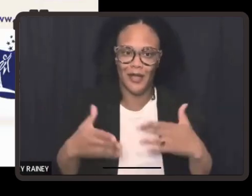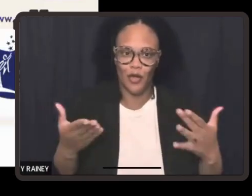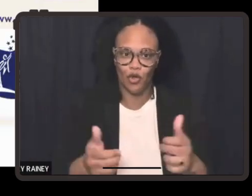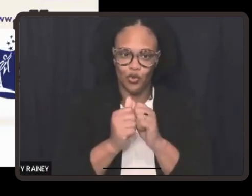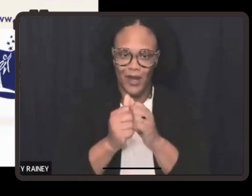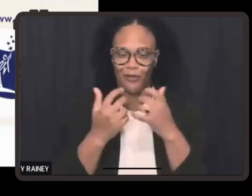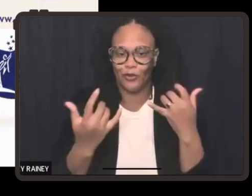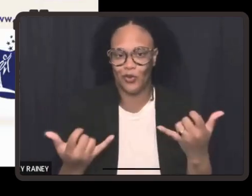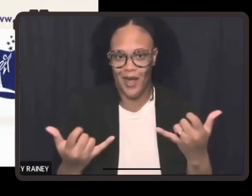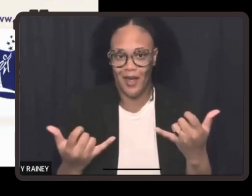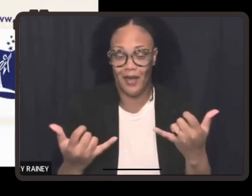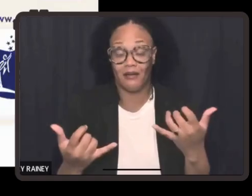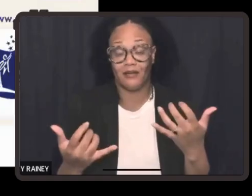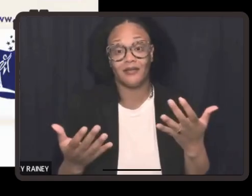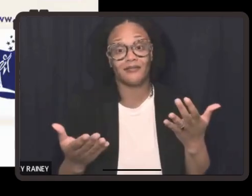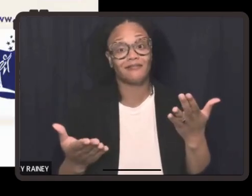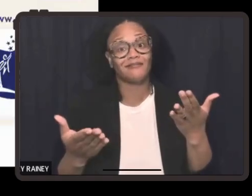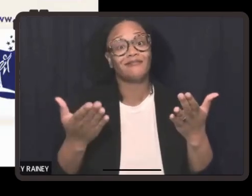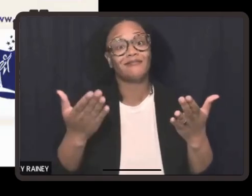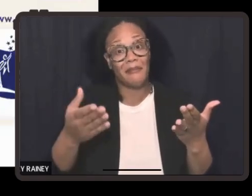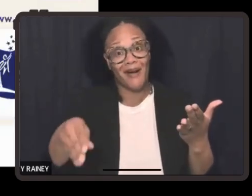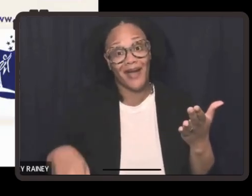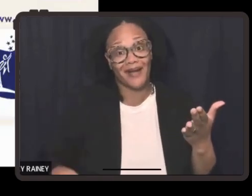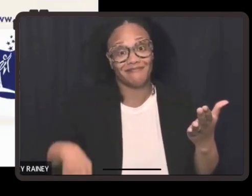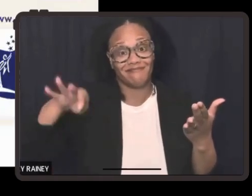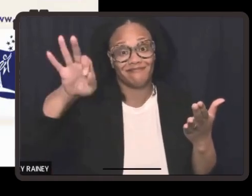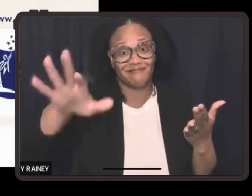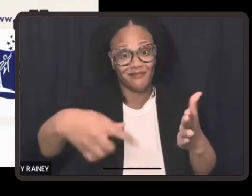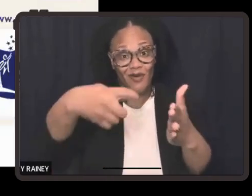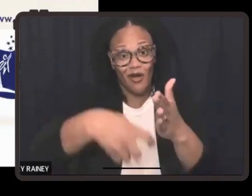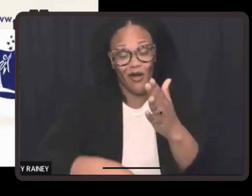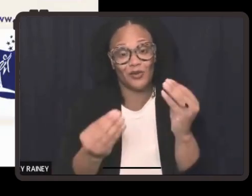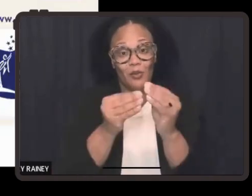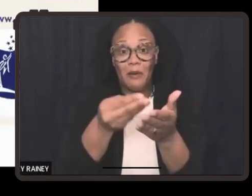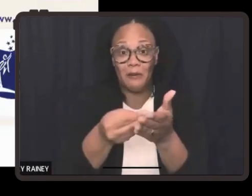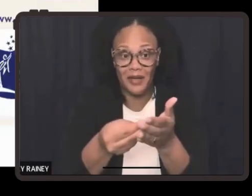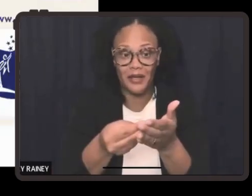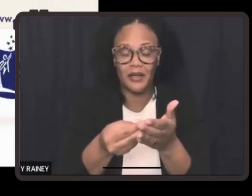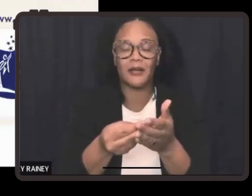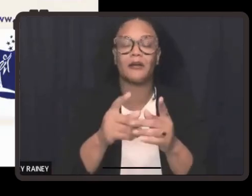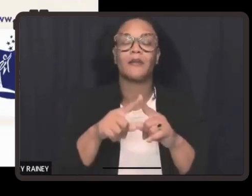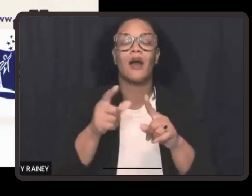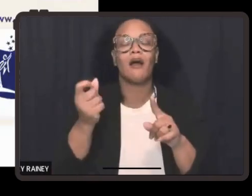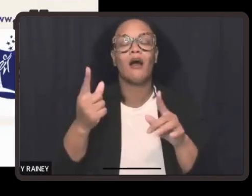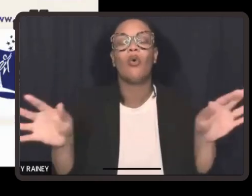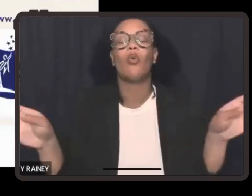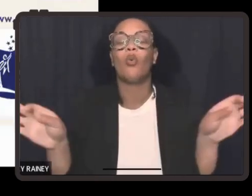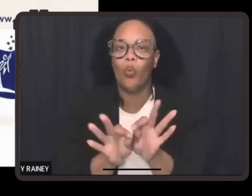might cost you more money, but it's absolutely worth it to see a dentist